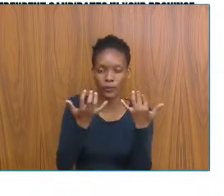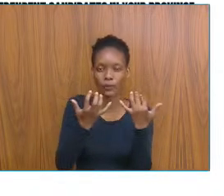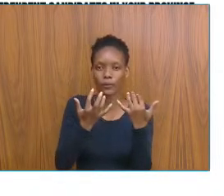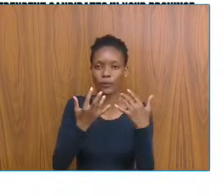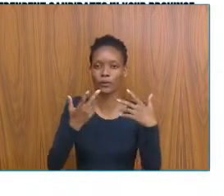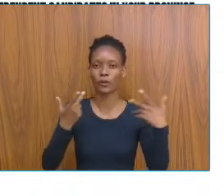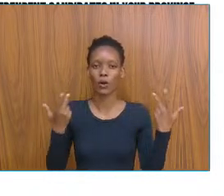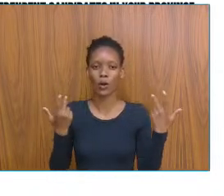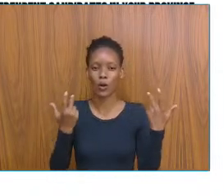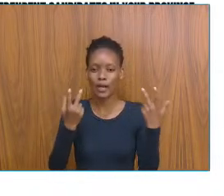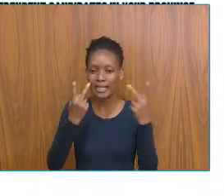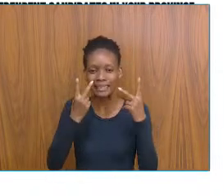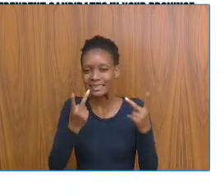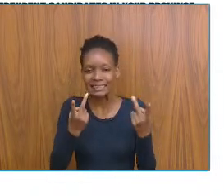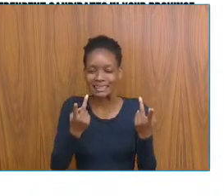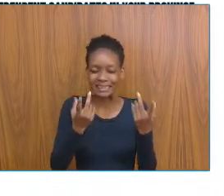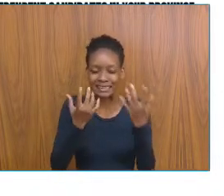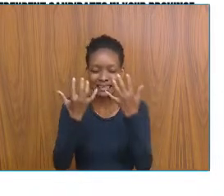people with low vision,